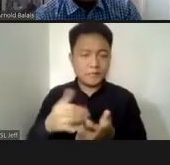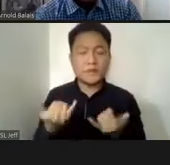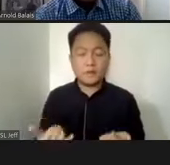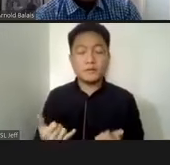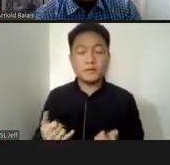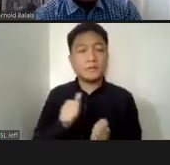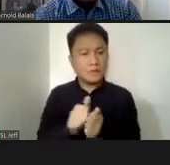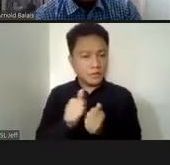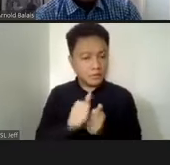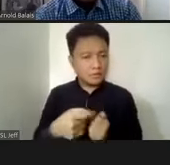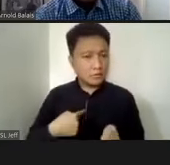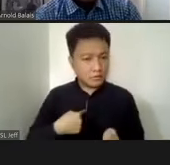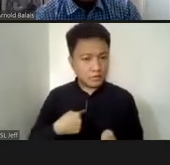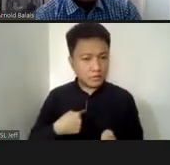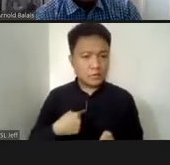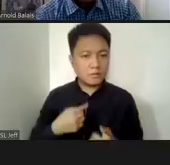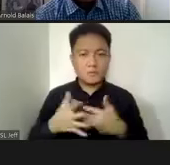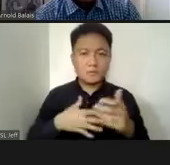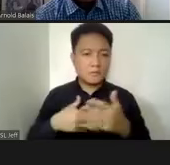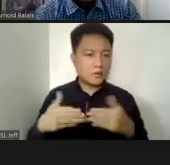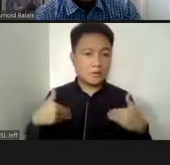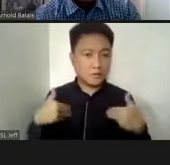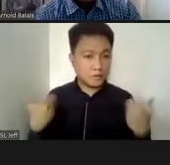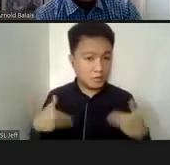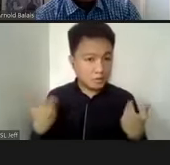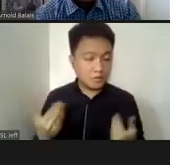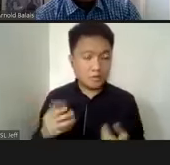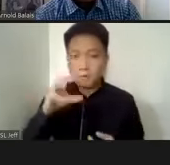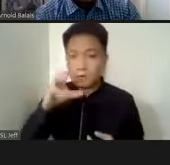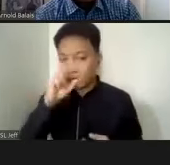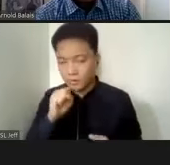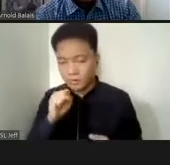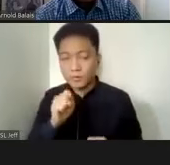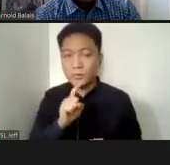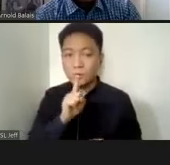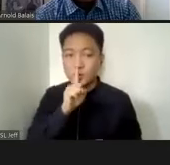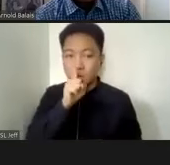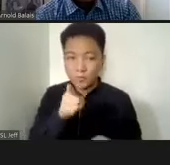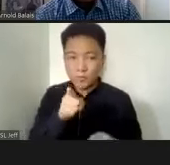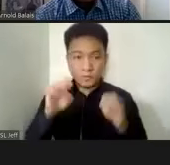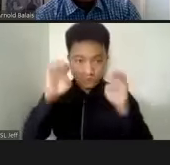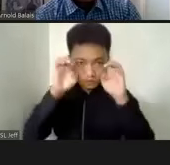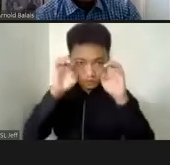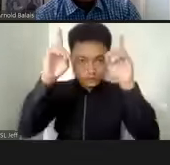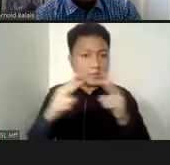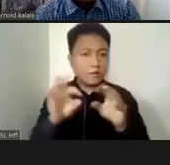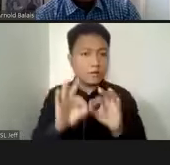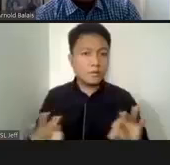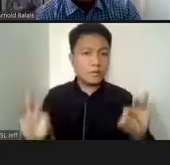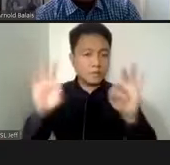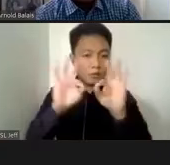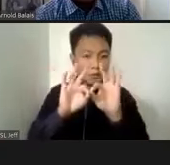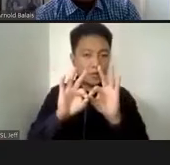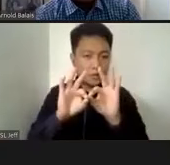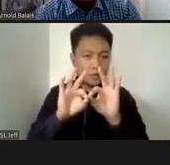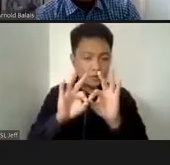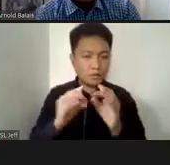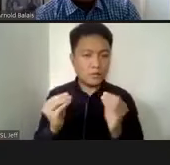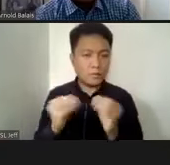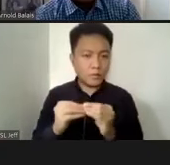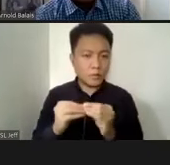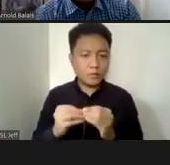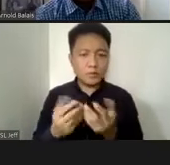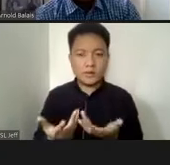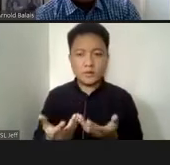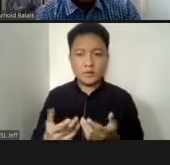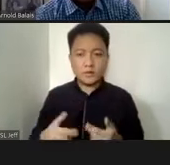factor to navigate a very difficult life. Diba? If you have a difficult life in terms of material